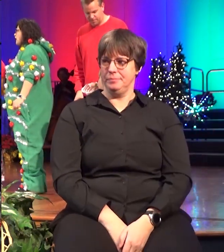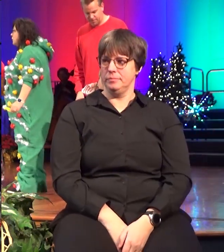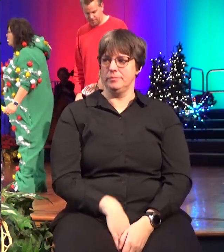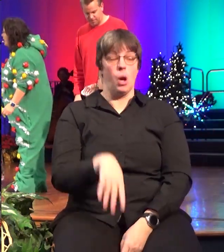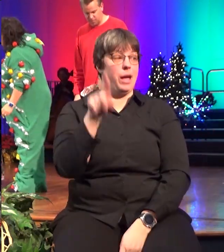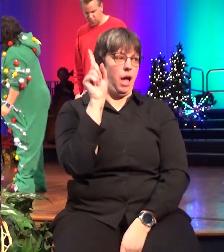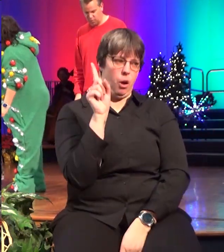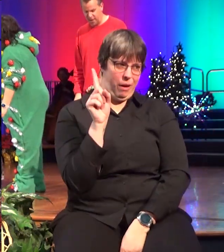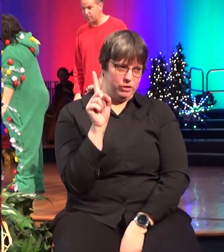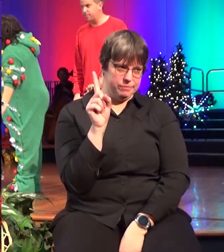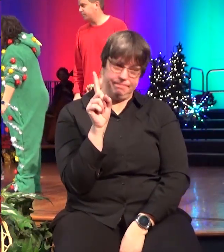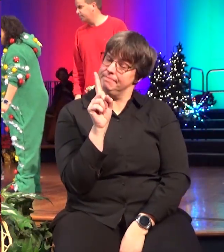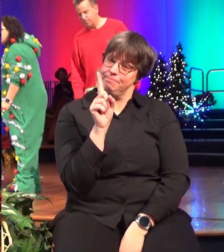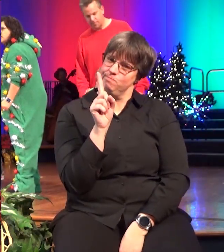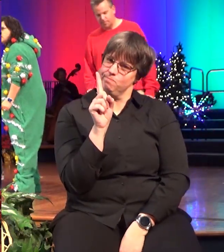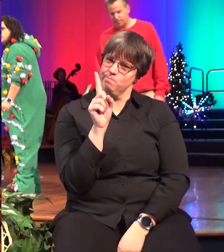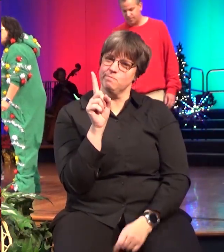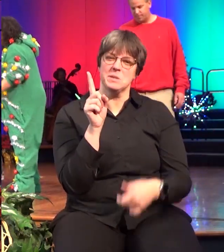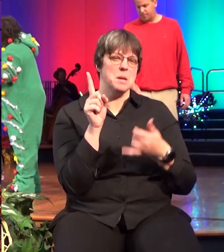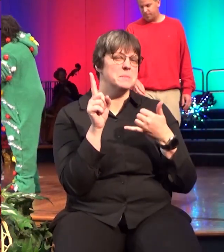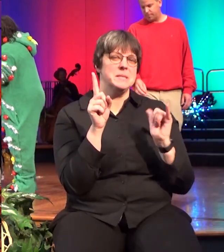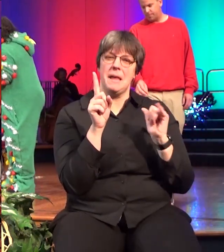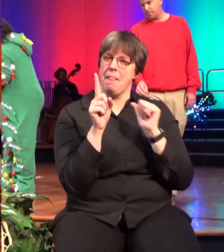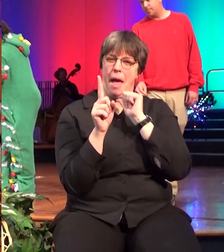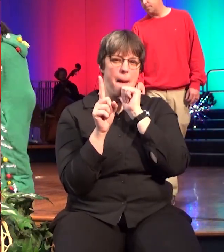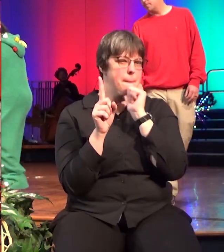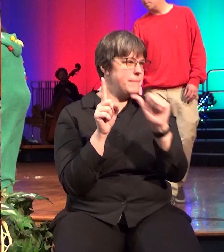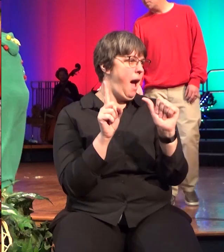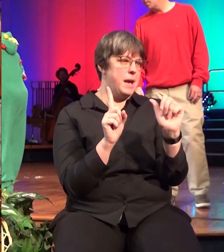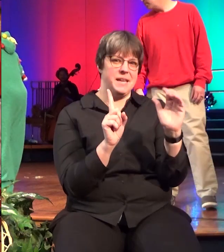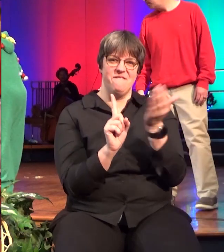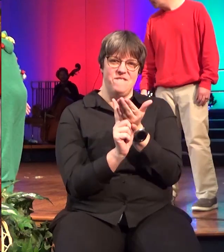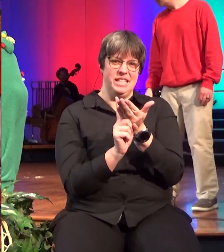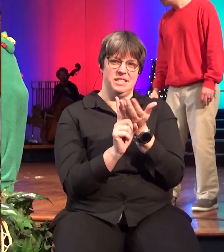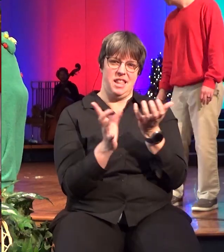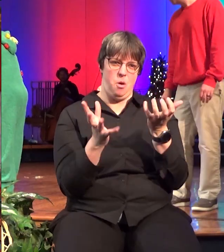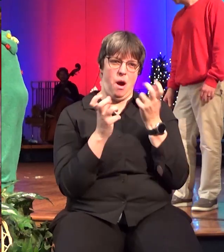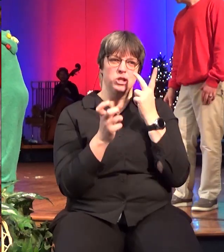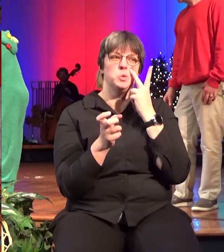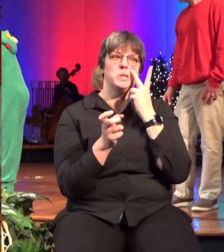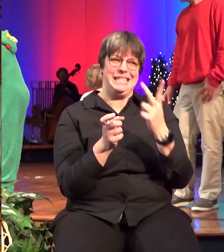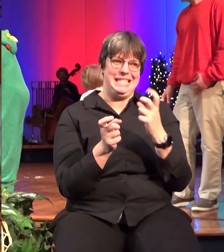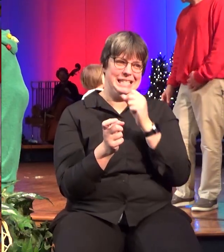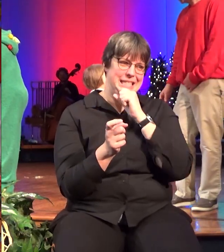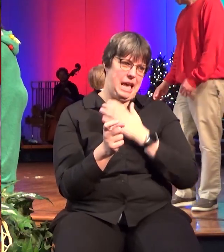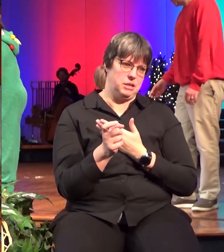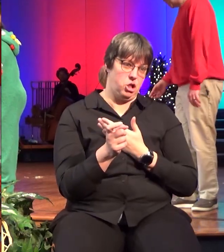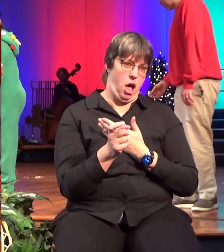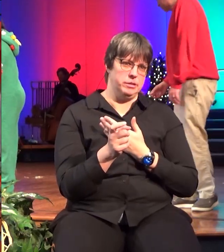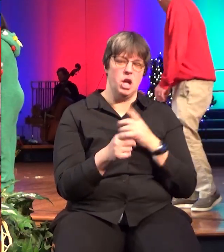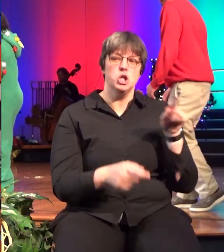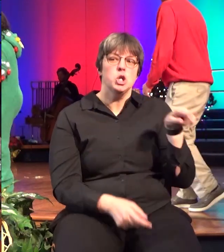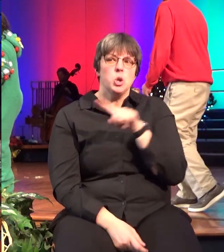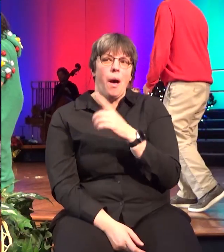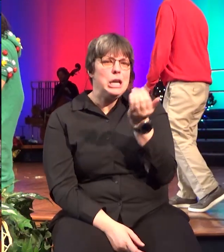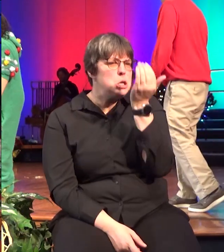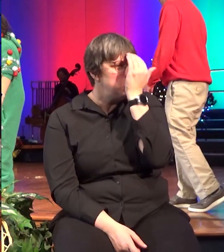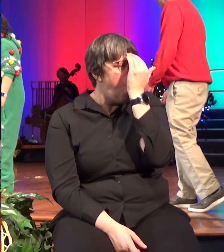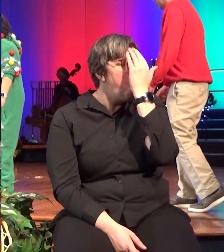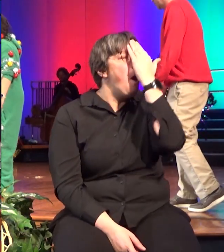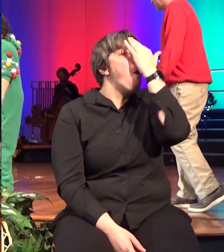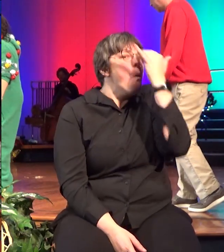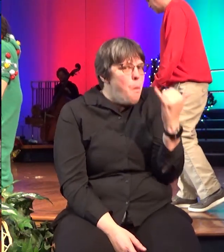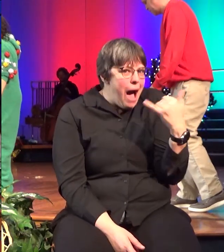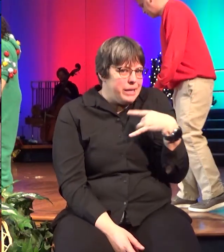However, I'm still not convinced that I want everyone to go see Santa Claus. Does anyone know why I don't